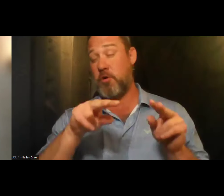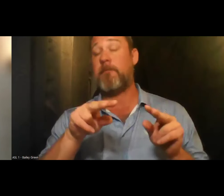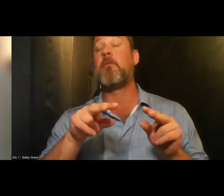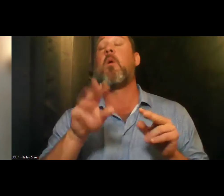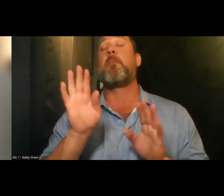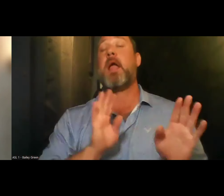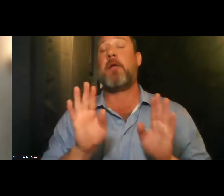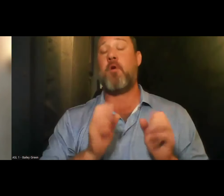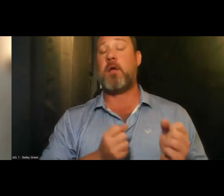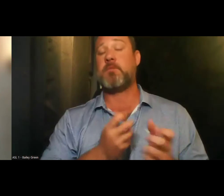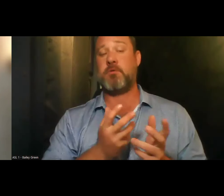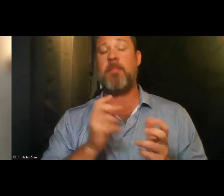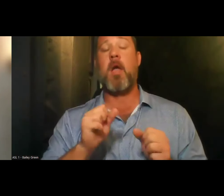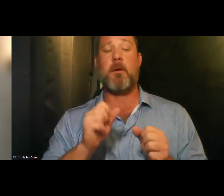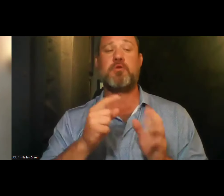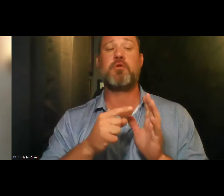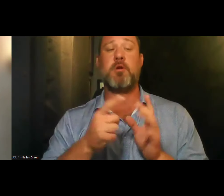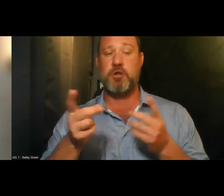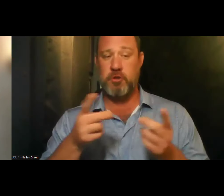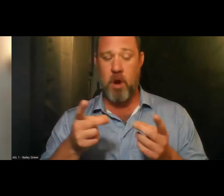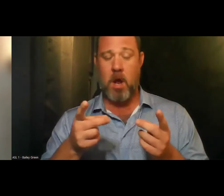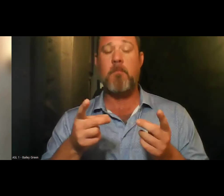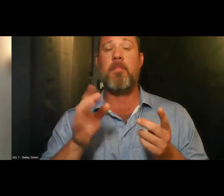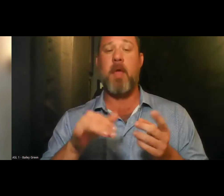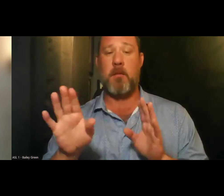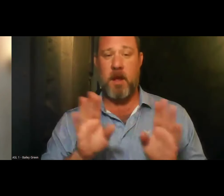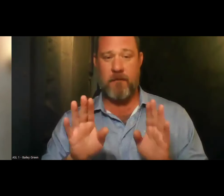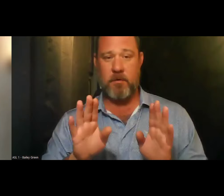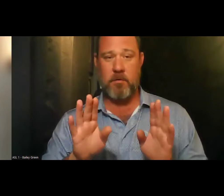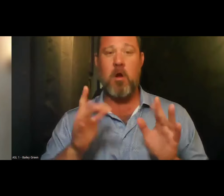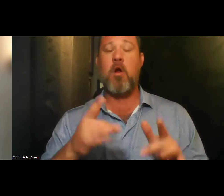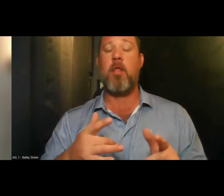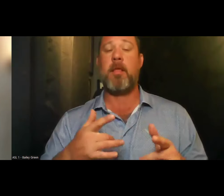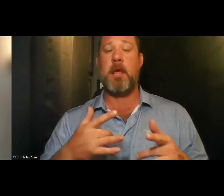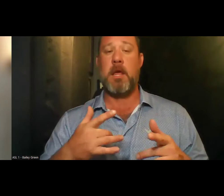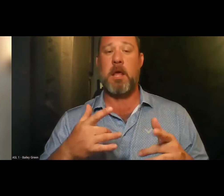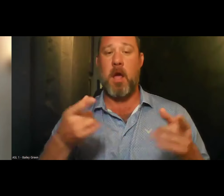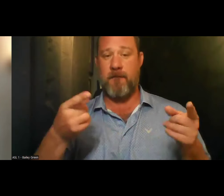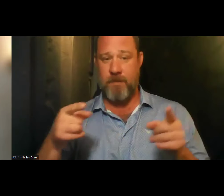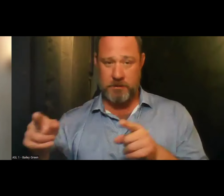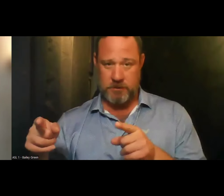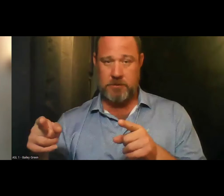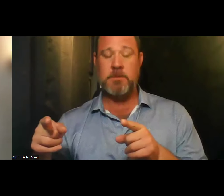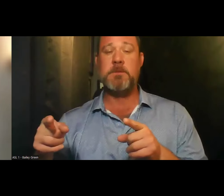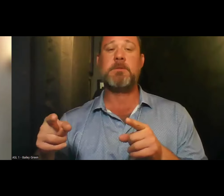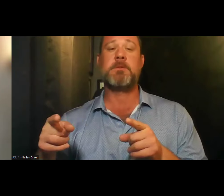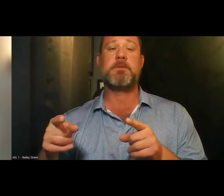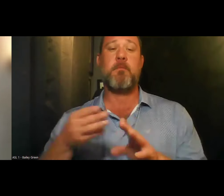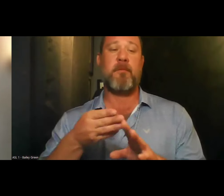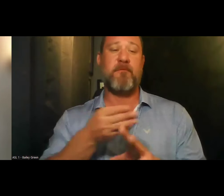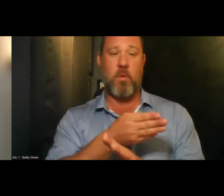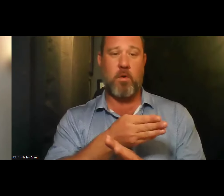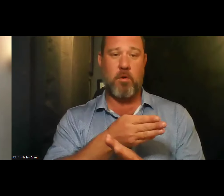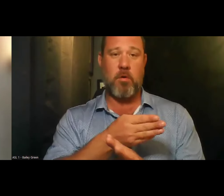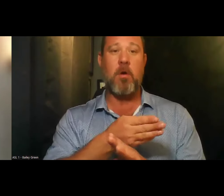behavioral expressions, they must describe that expression, the events that occurred right before that happening,